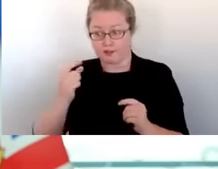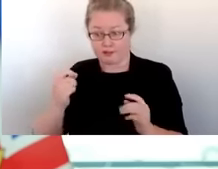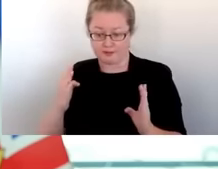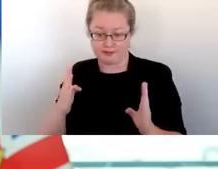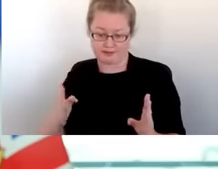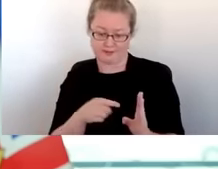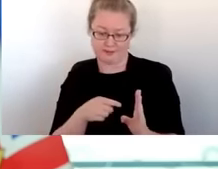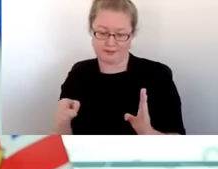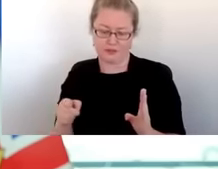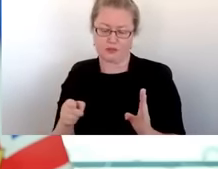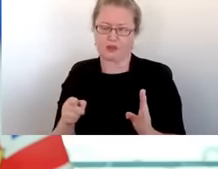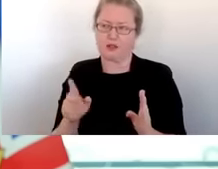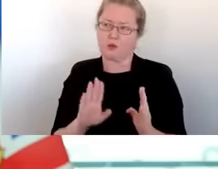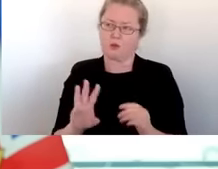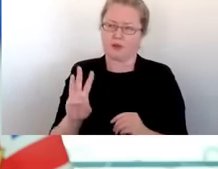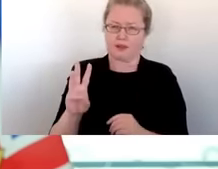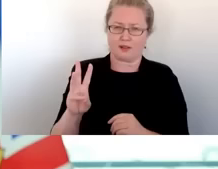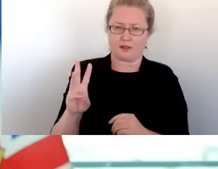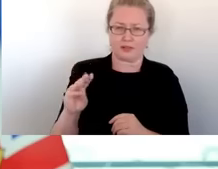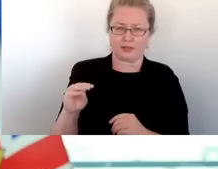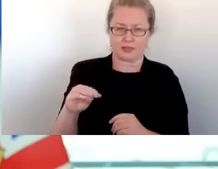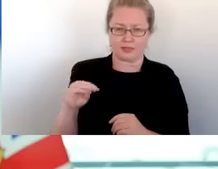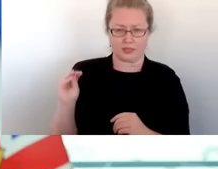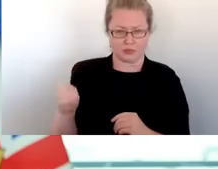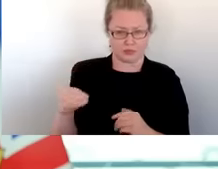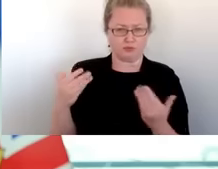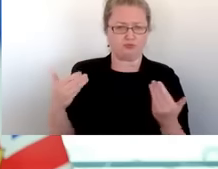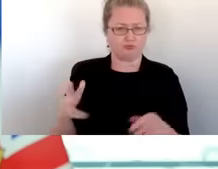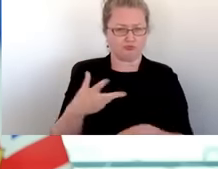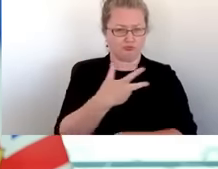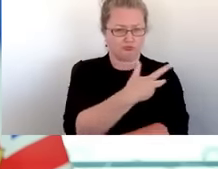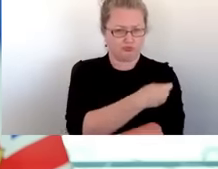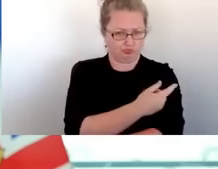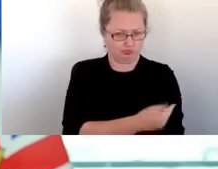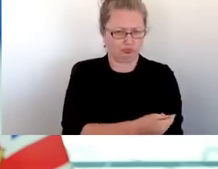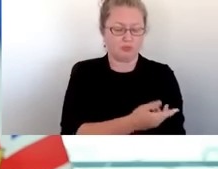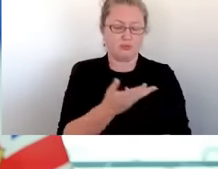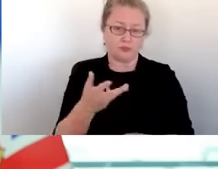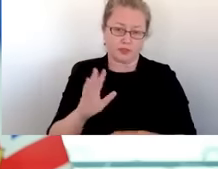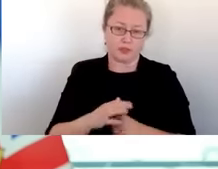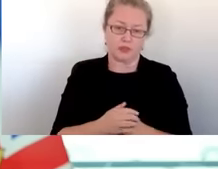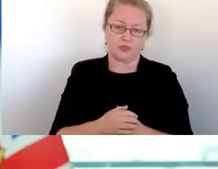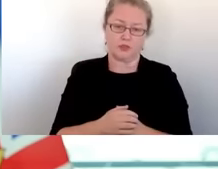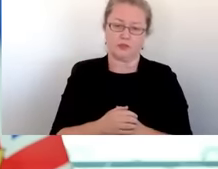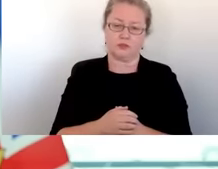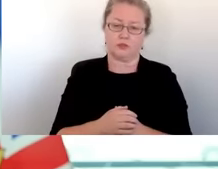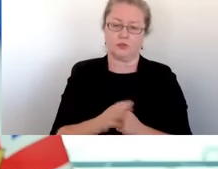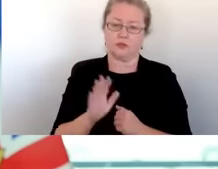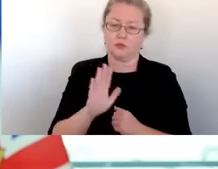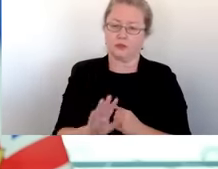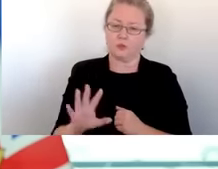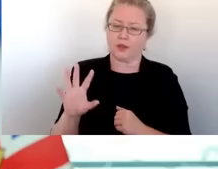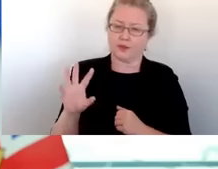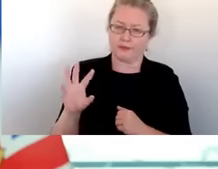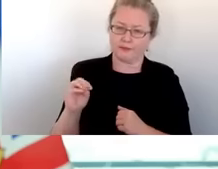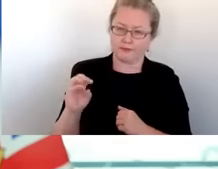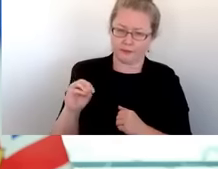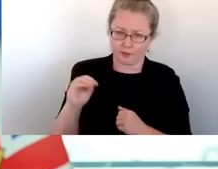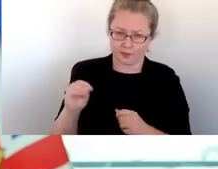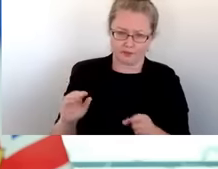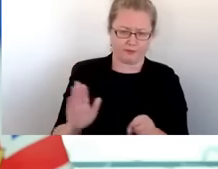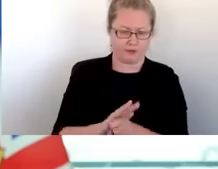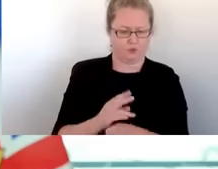about 58%, just under 60% of our 5 to 11 group that have received dose 1, and just under